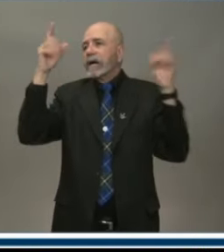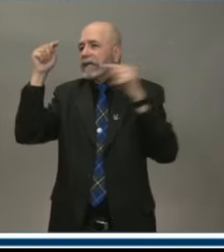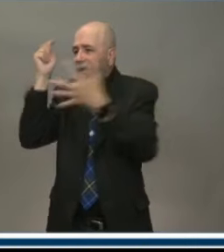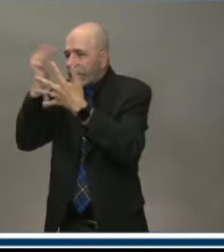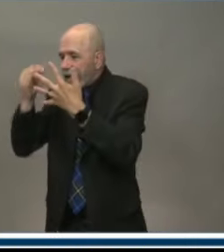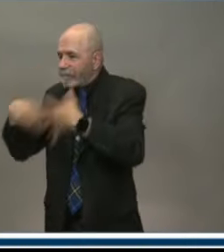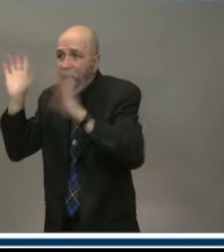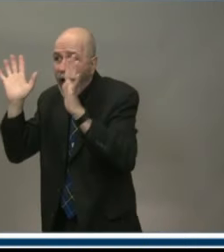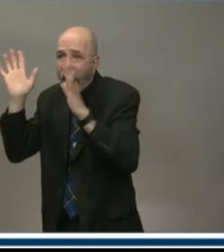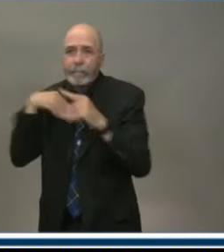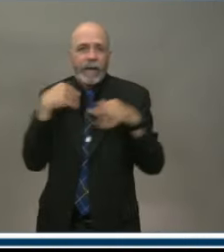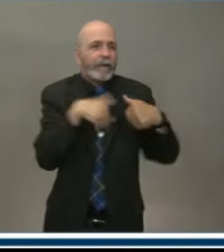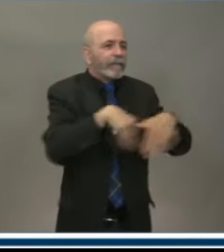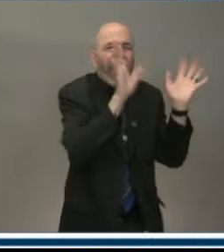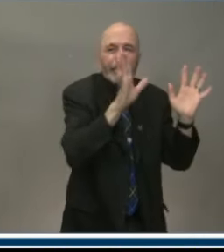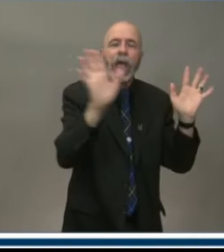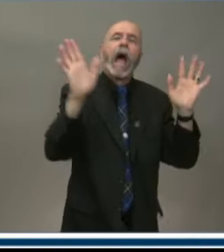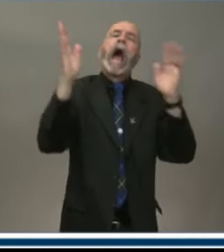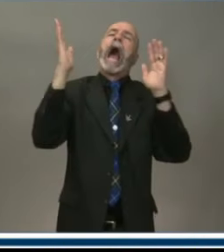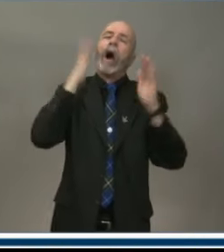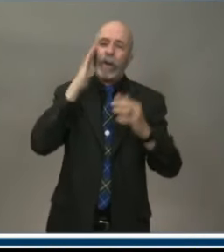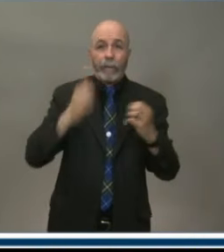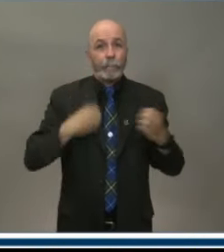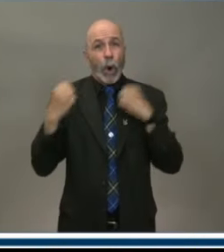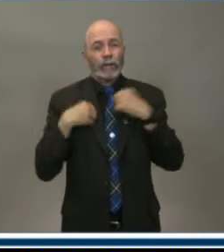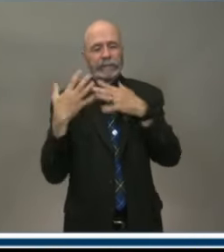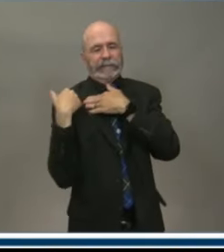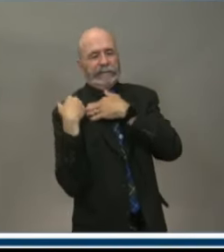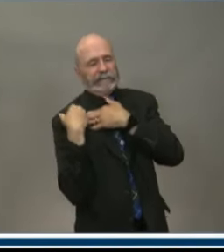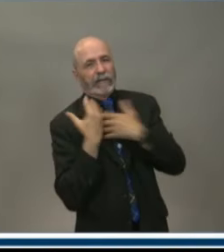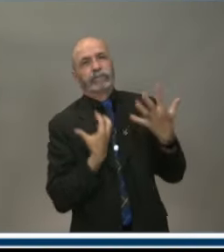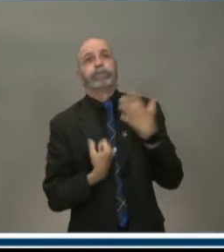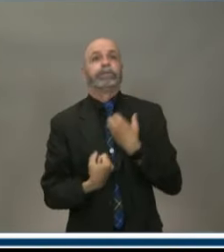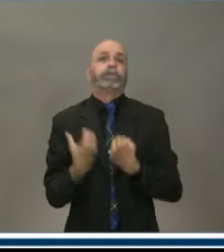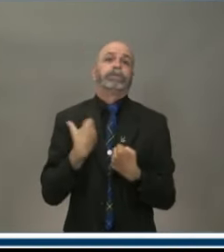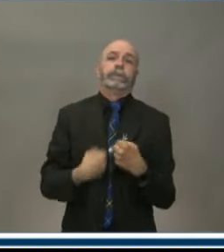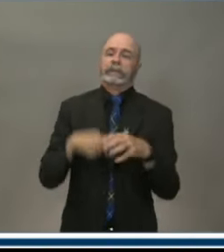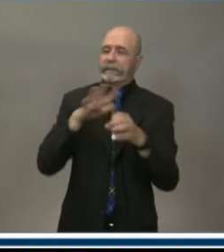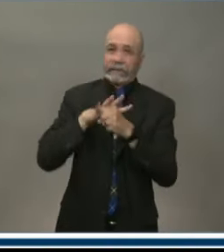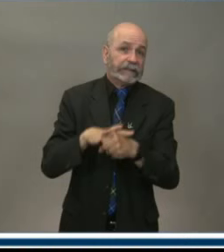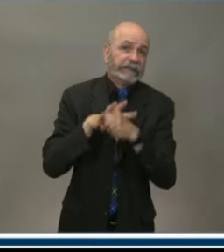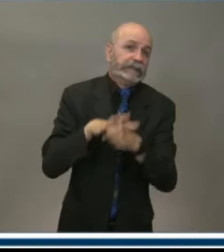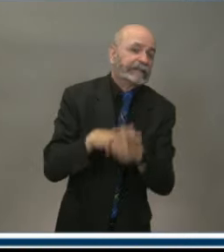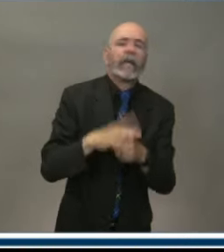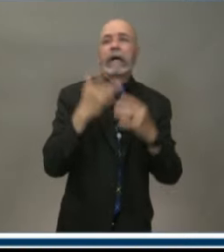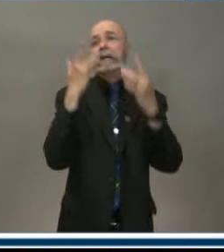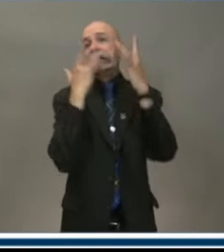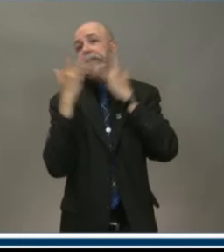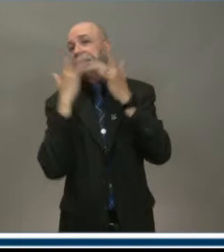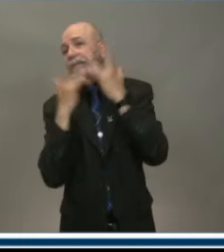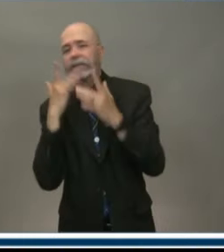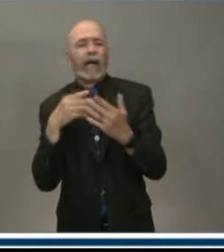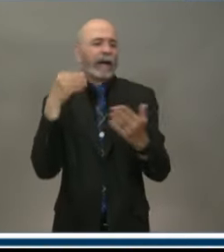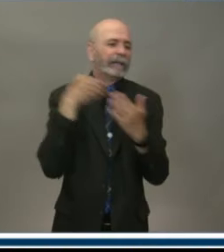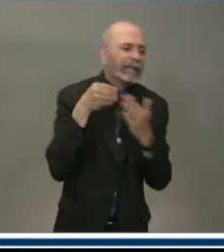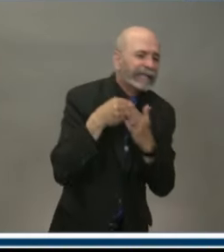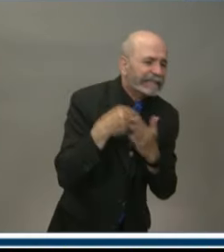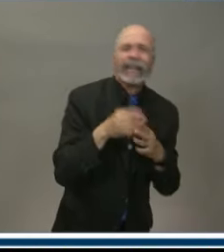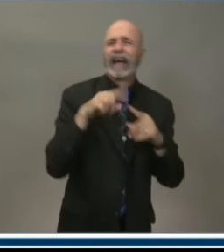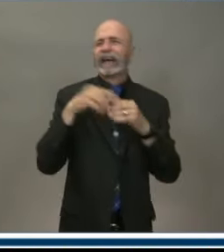a financial one. We've been trying to find ways to support our small businesses who are the heart of our economy and employing many Nova